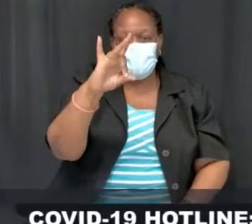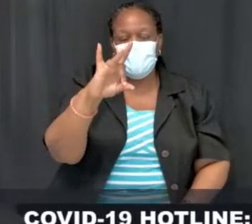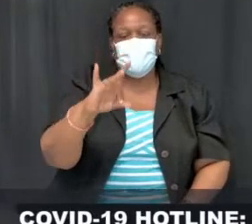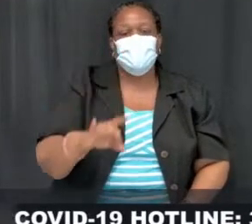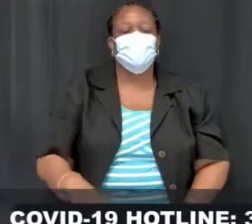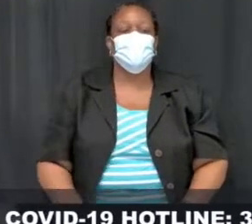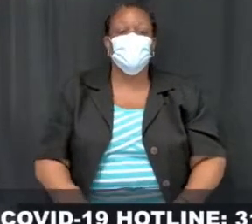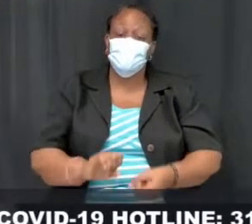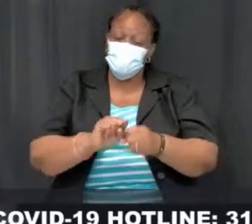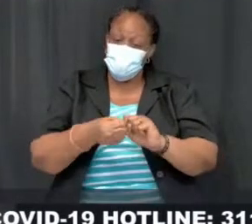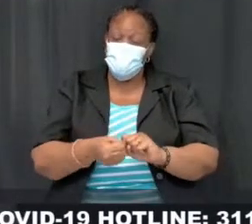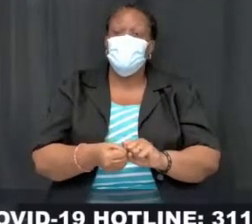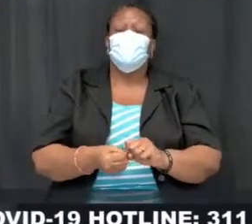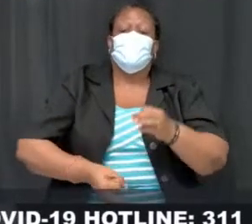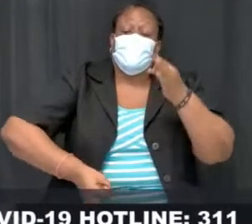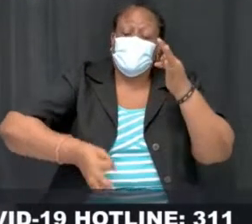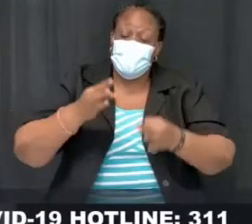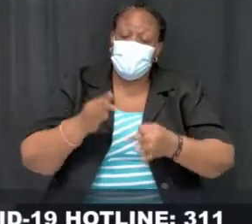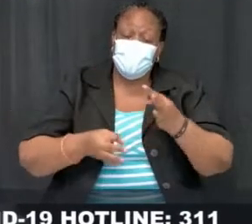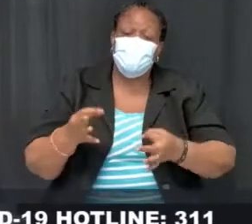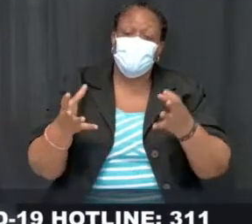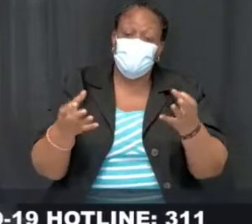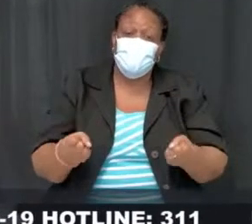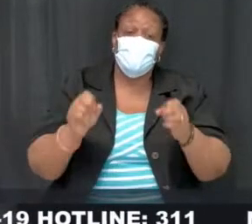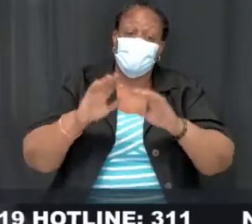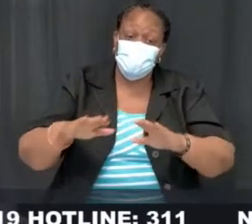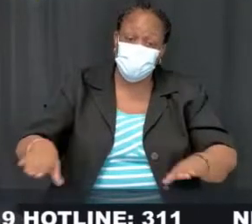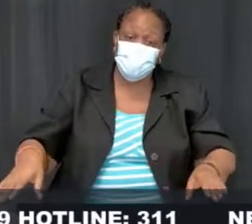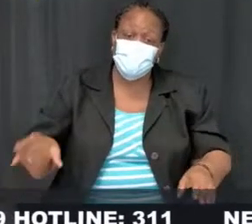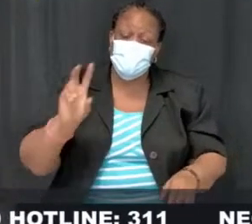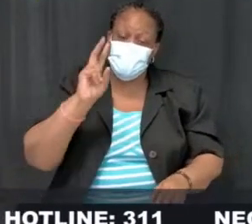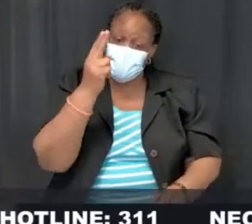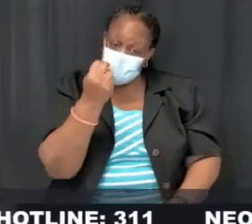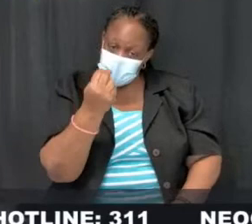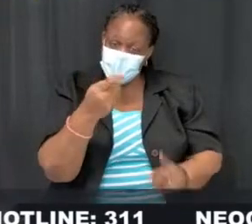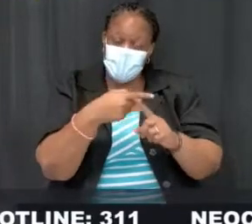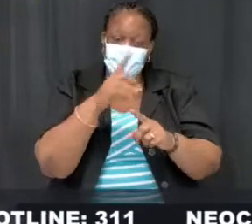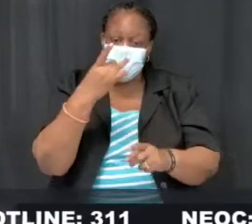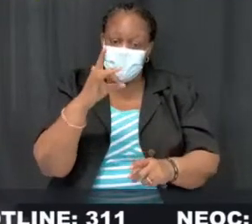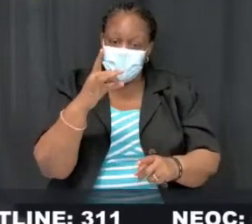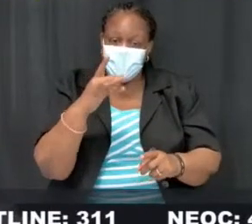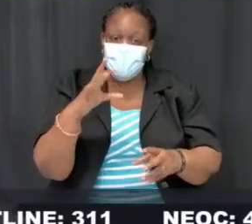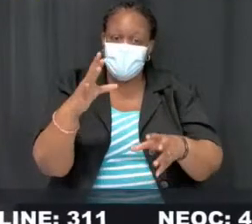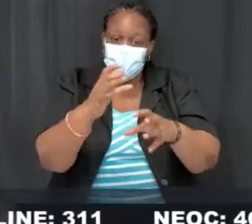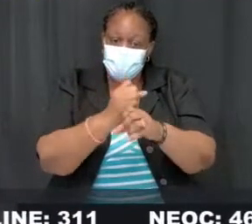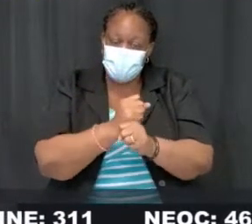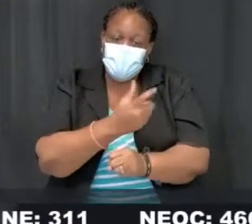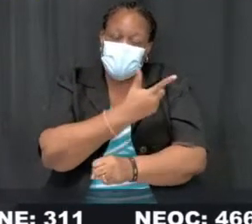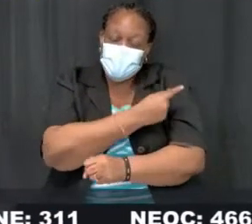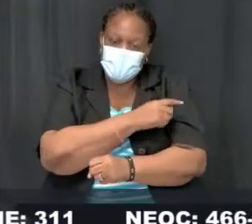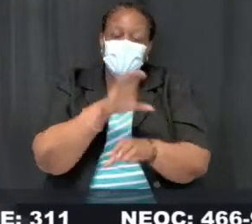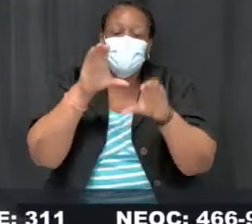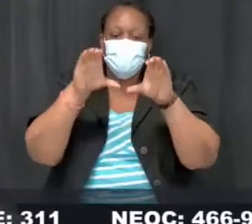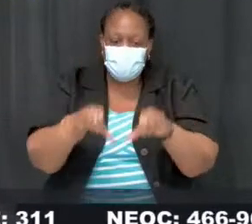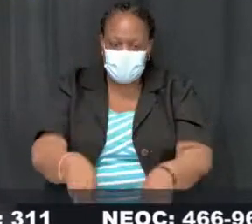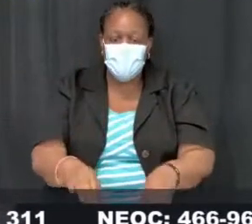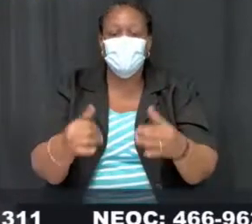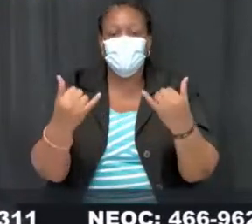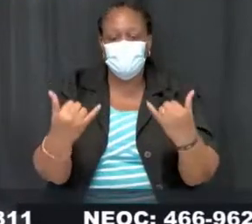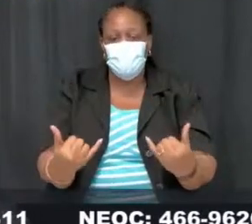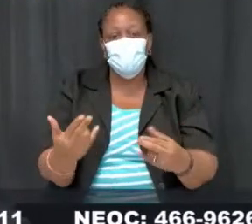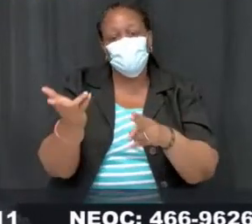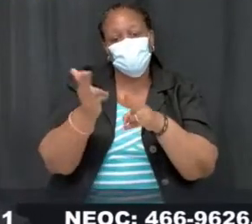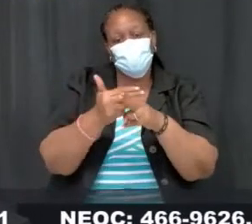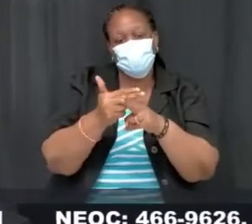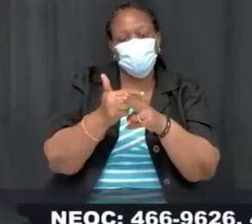to vaccinate your children, protect them against this virus, in particular the Delta variant, and also for those persons who spoke